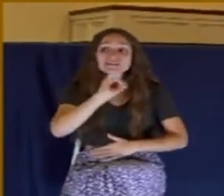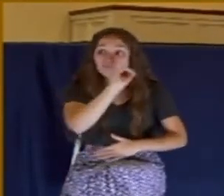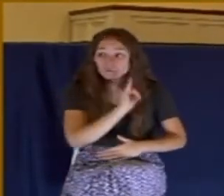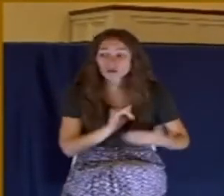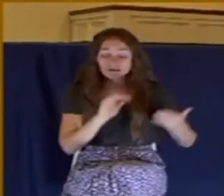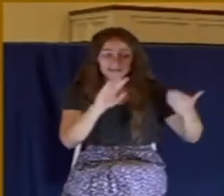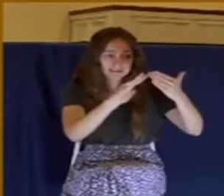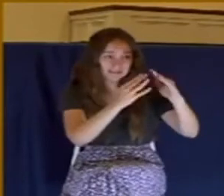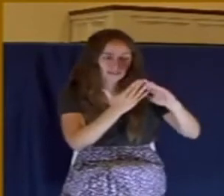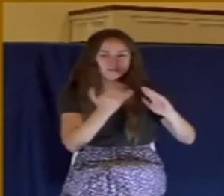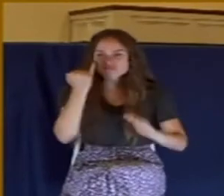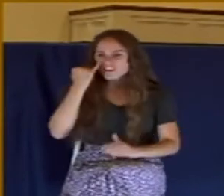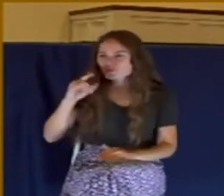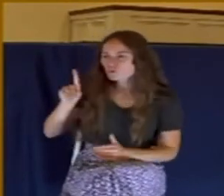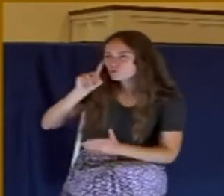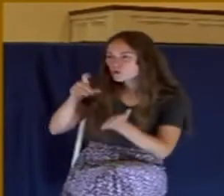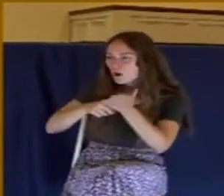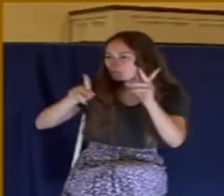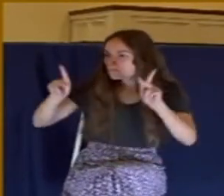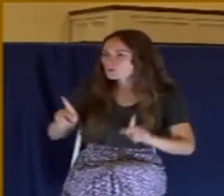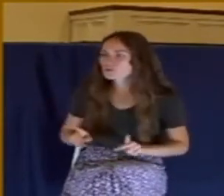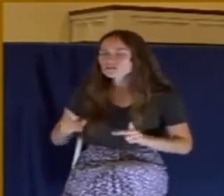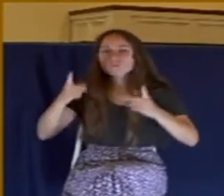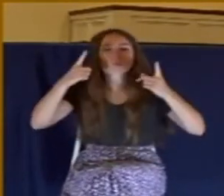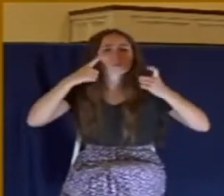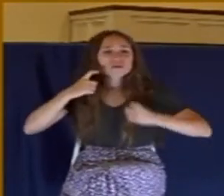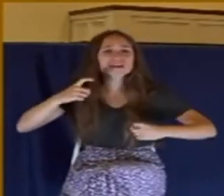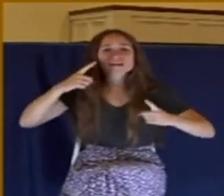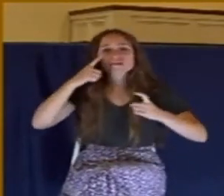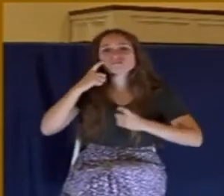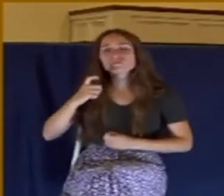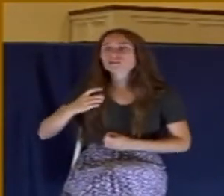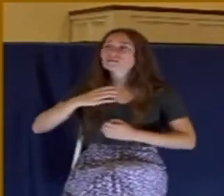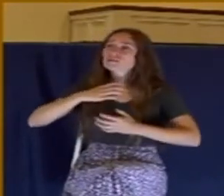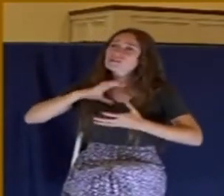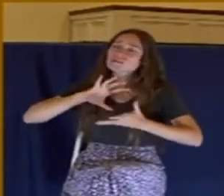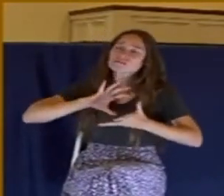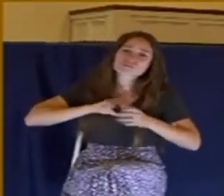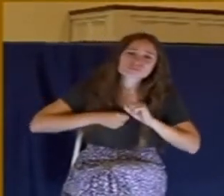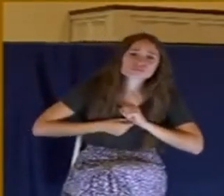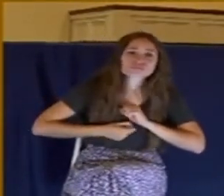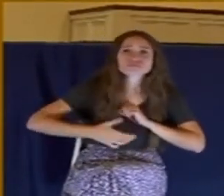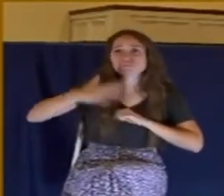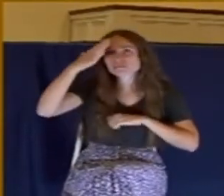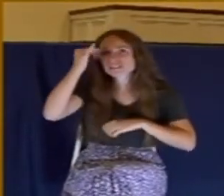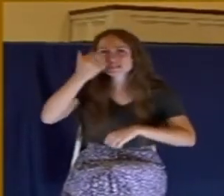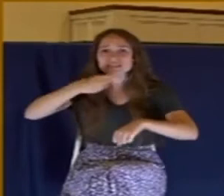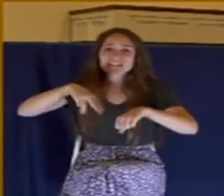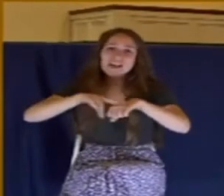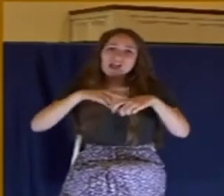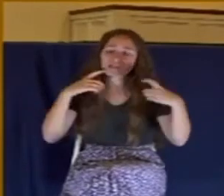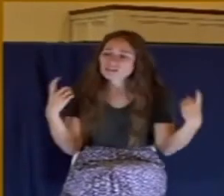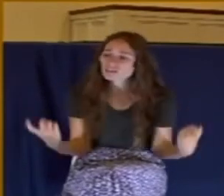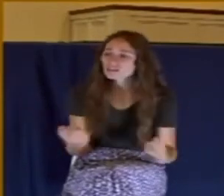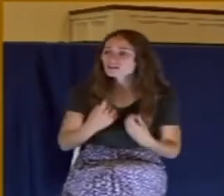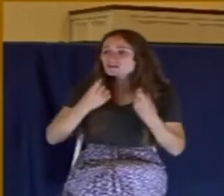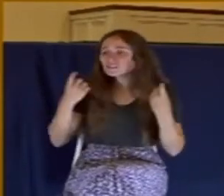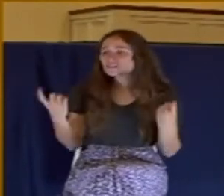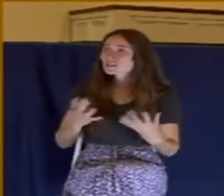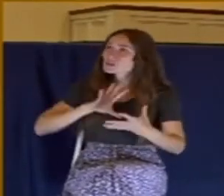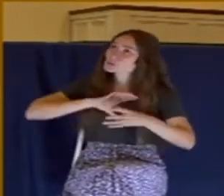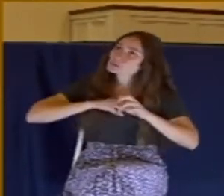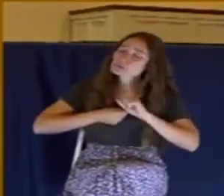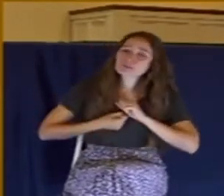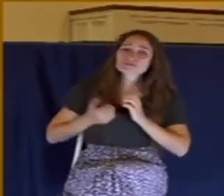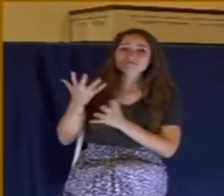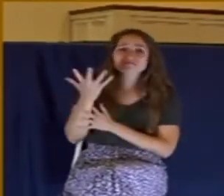sighing over the sins, over the abominations of this nation, over this people, when you see them weeping,